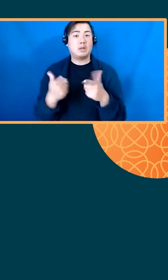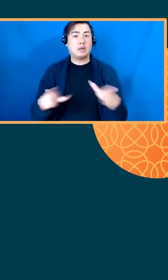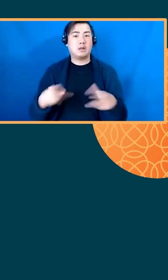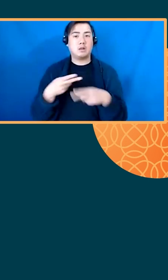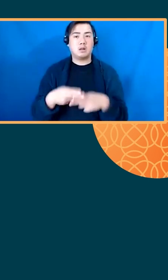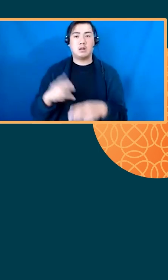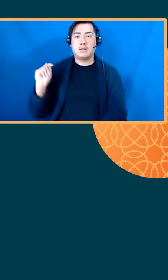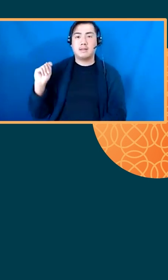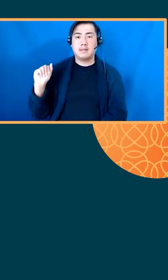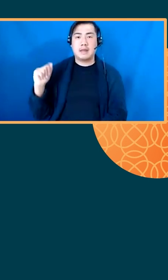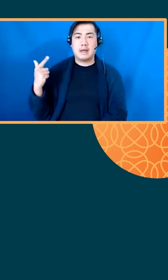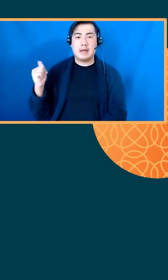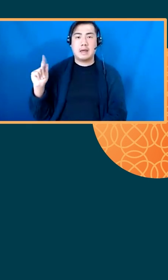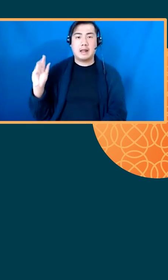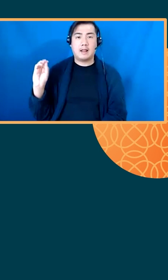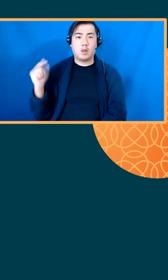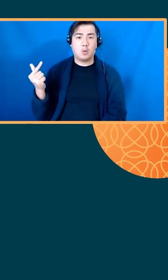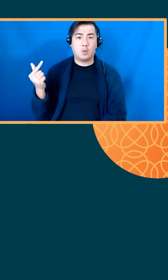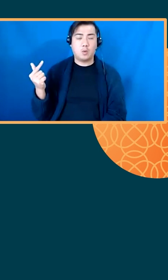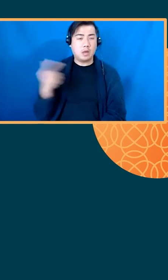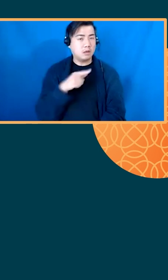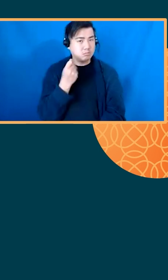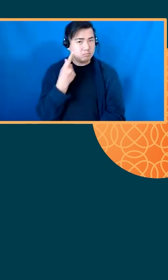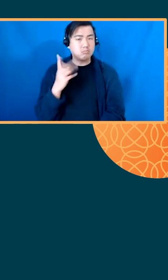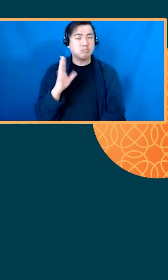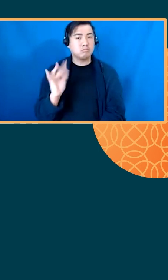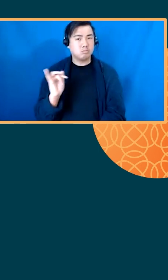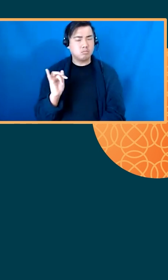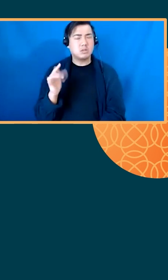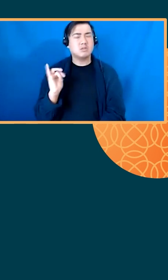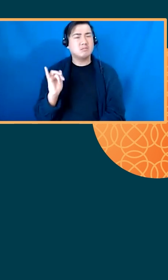that too. And I find myself, interestingly enough,